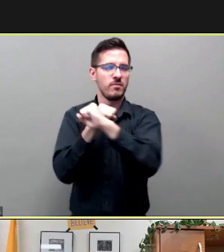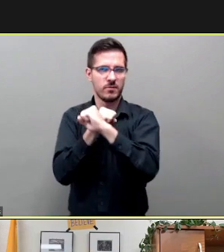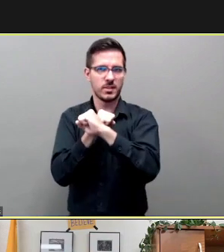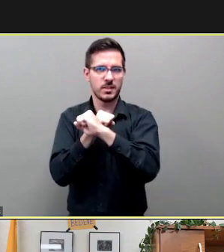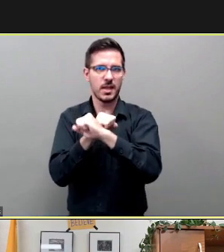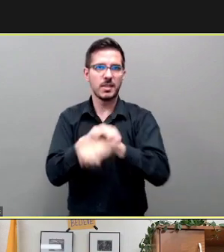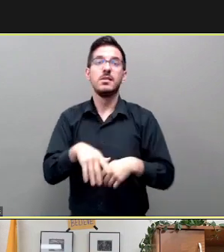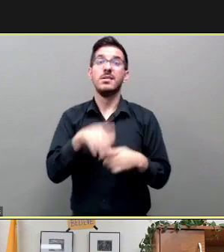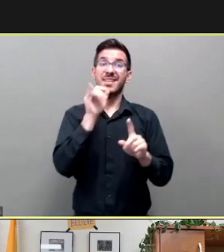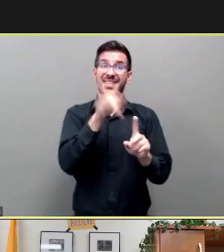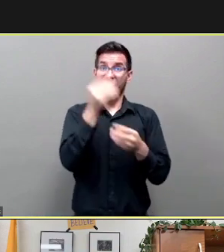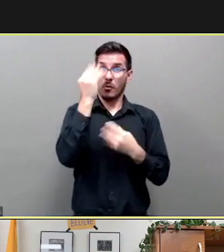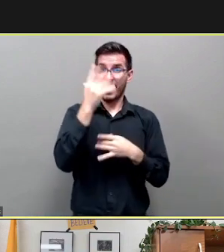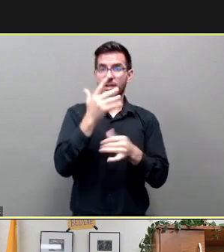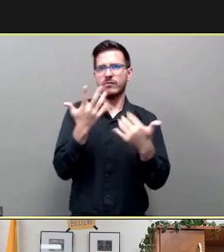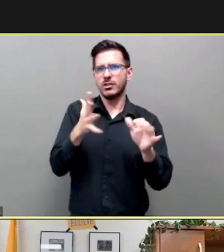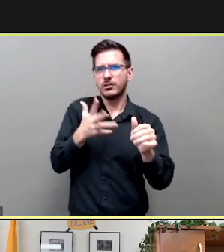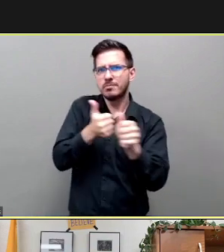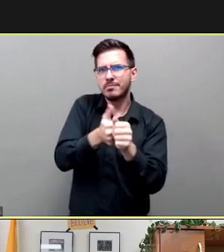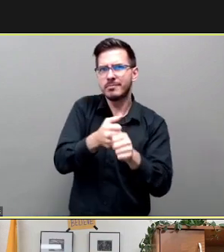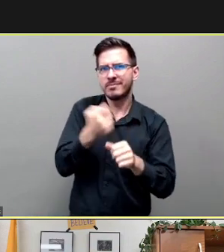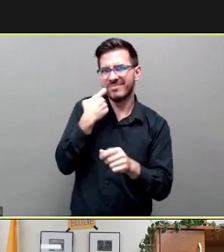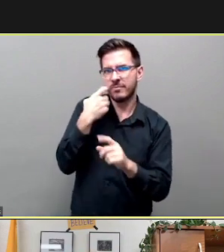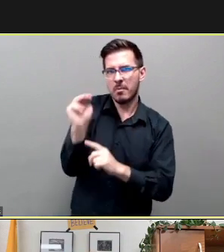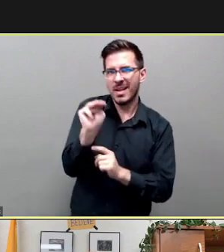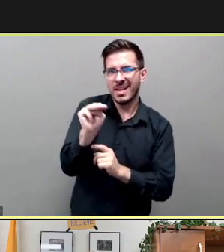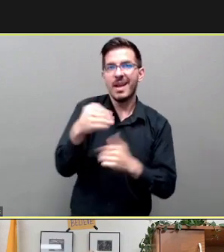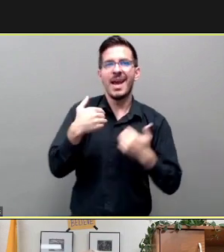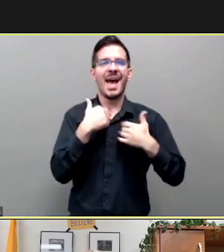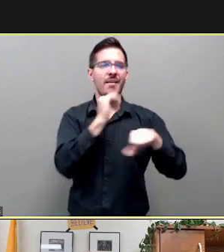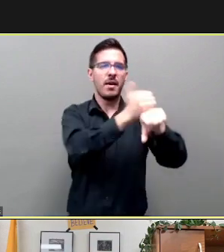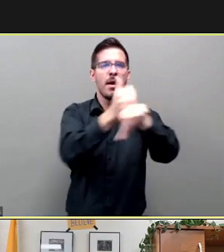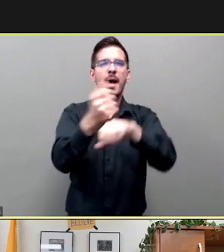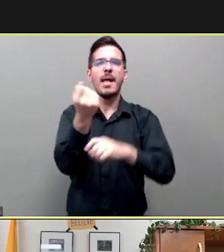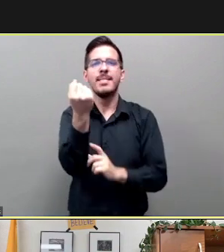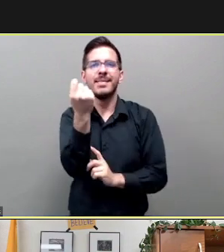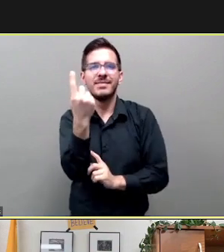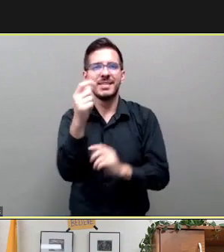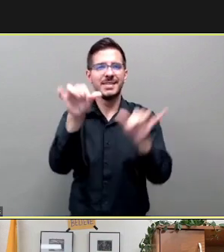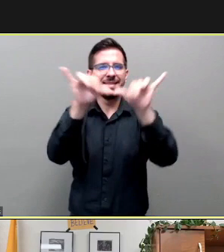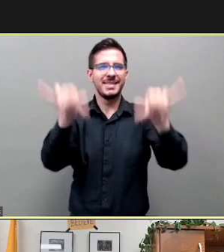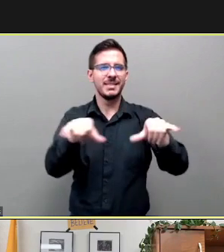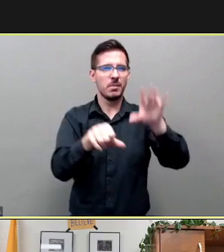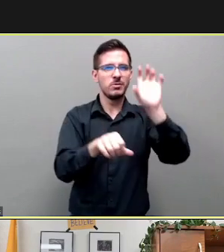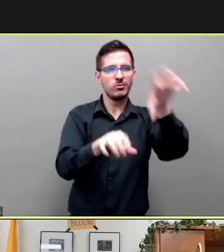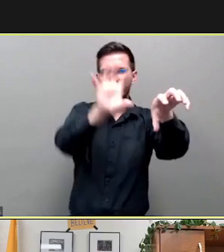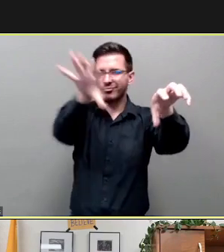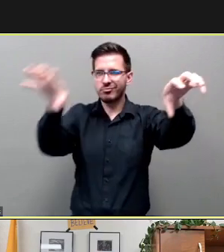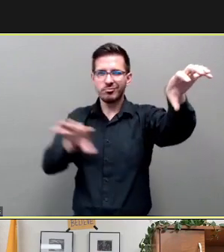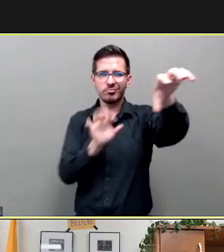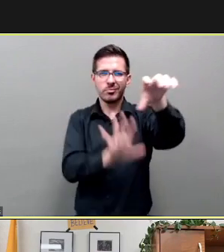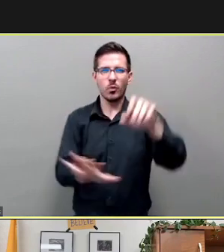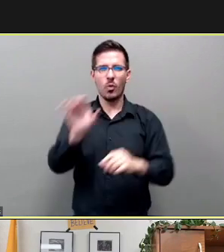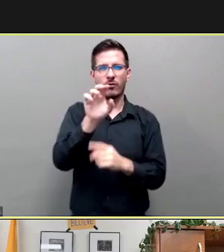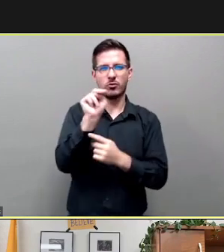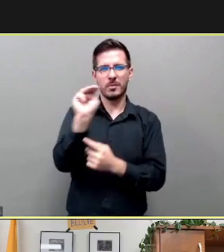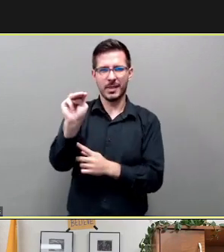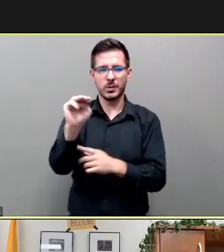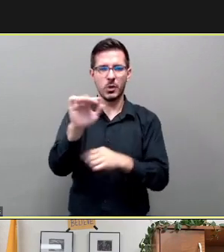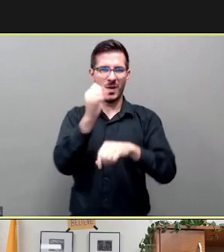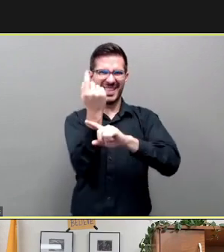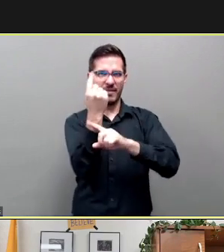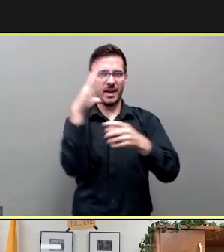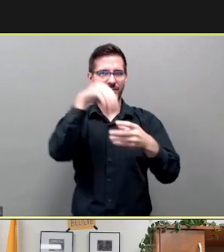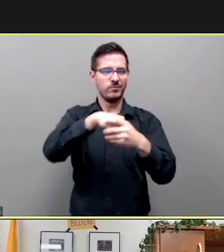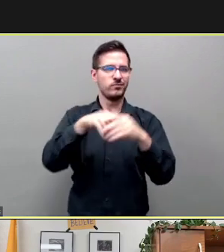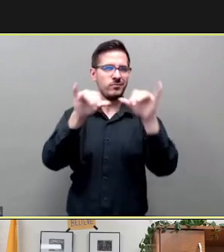Monday. There are 11 wastewater systems participating. The data isn't particularly robust when you only have a week or 2